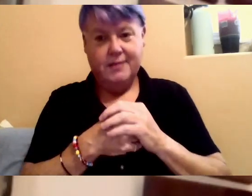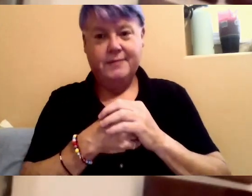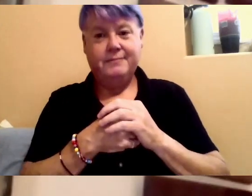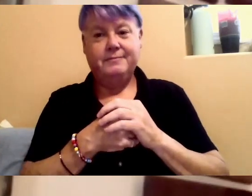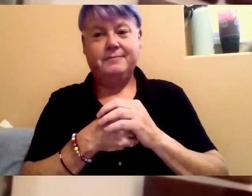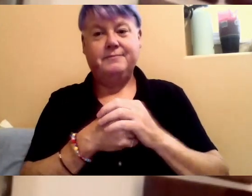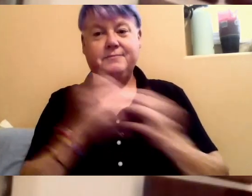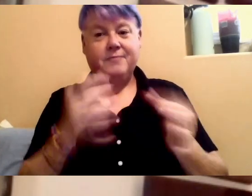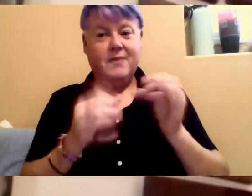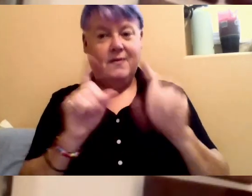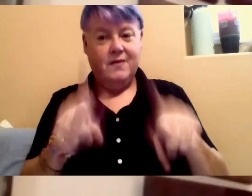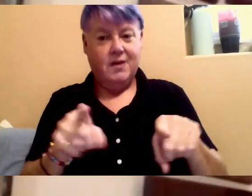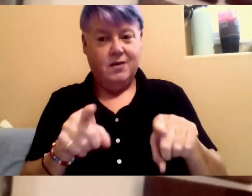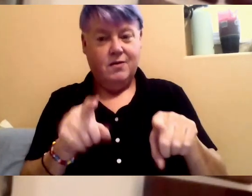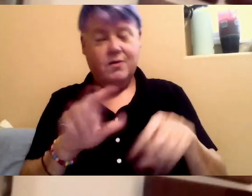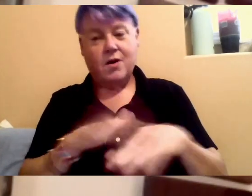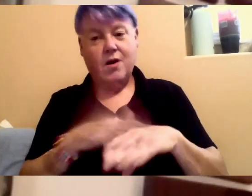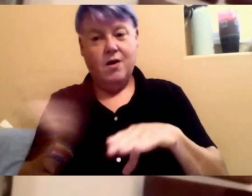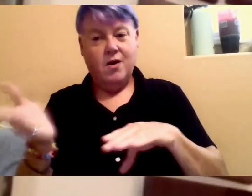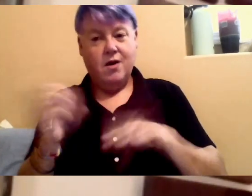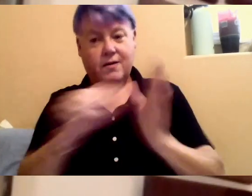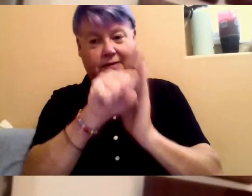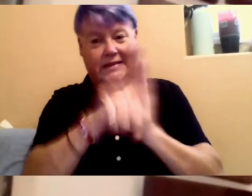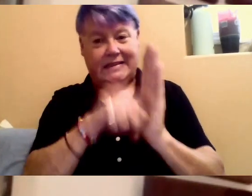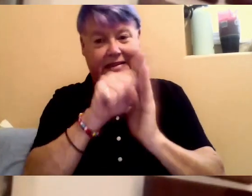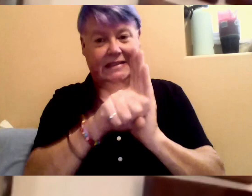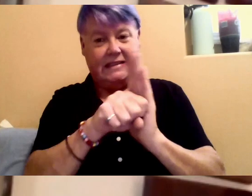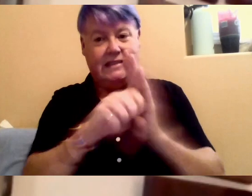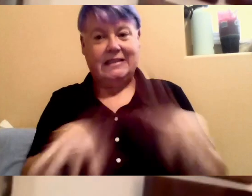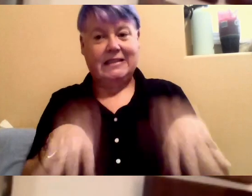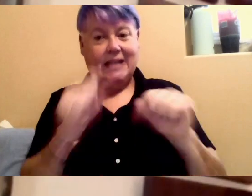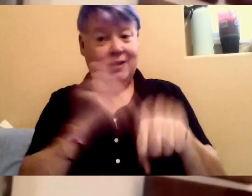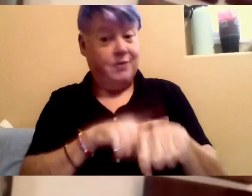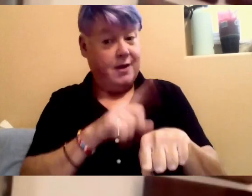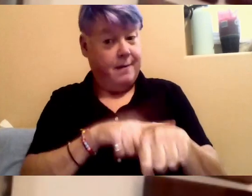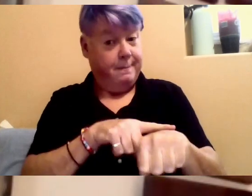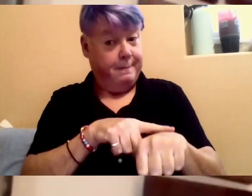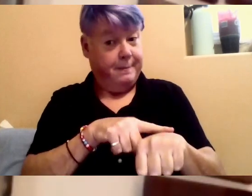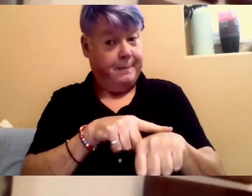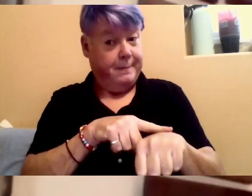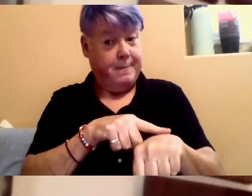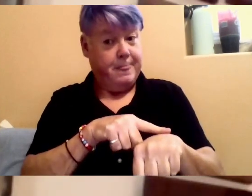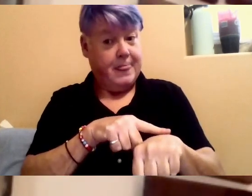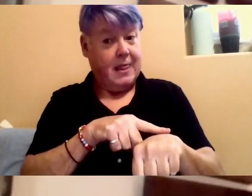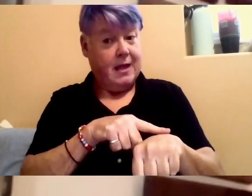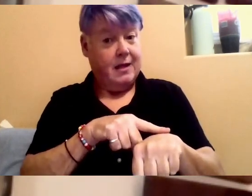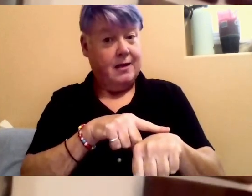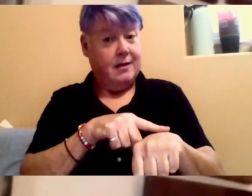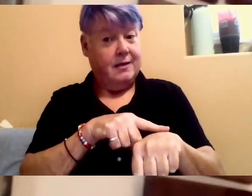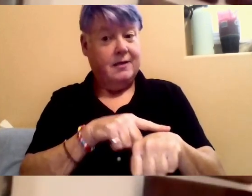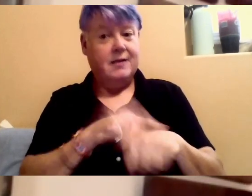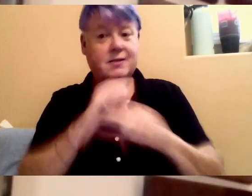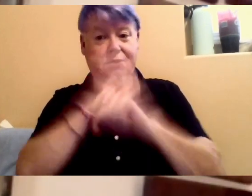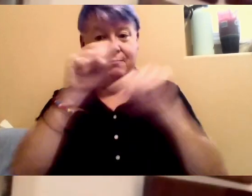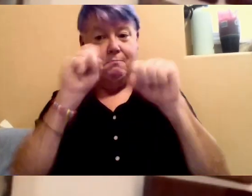go off season and pick your time, it is just magic